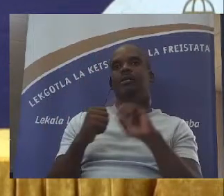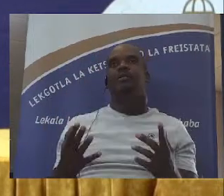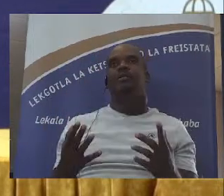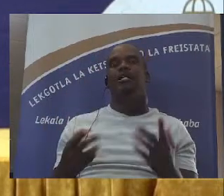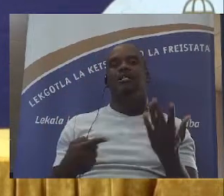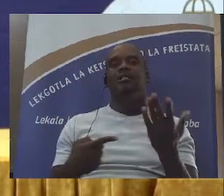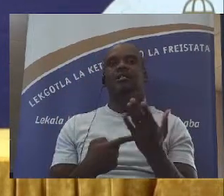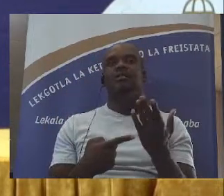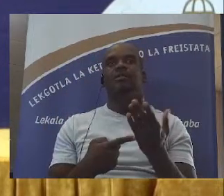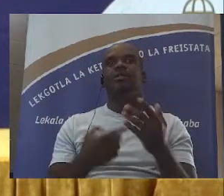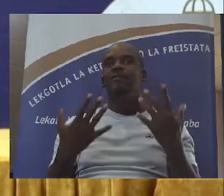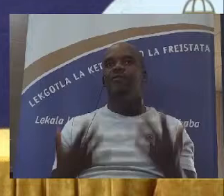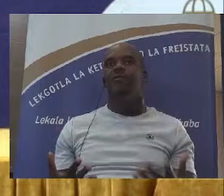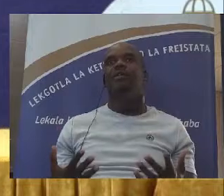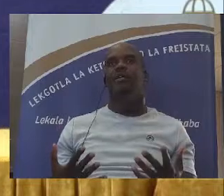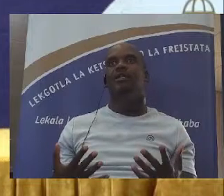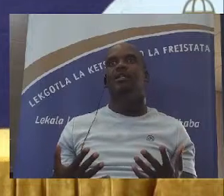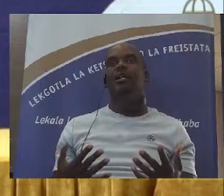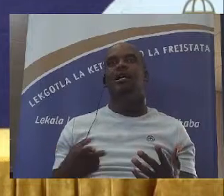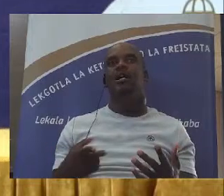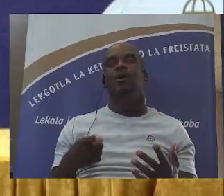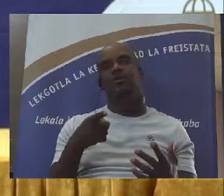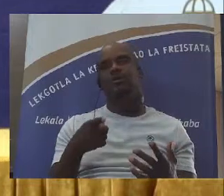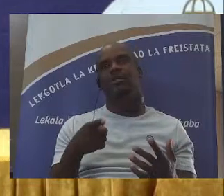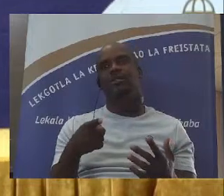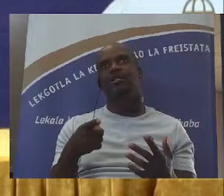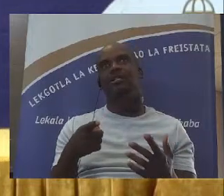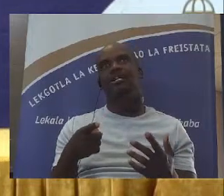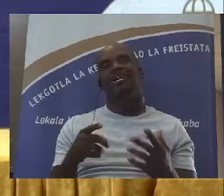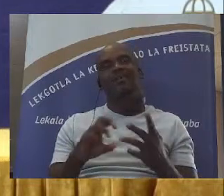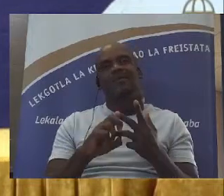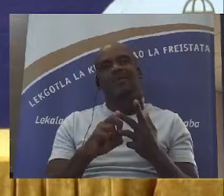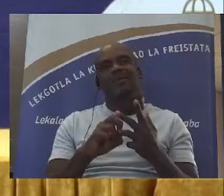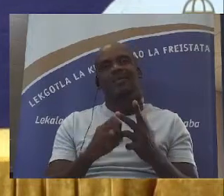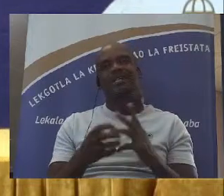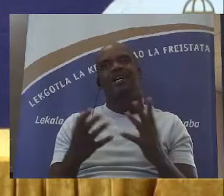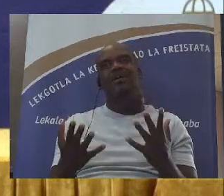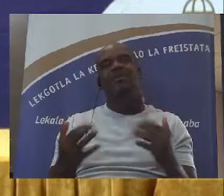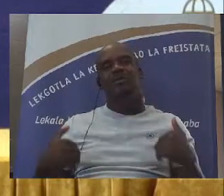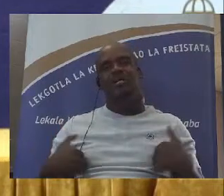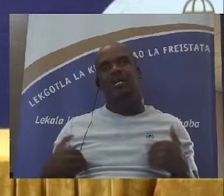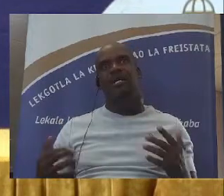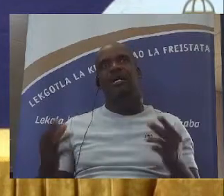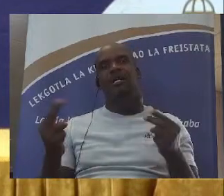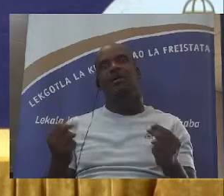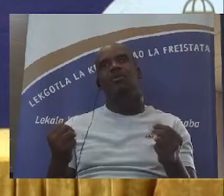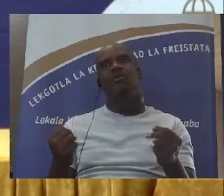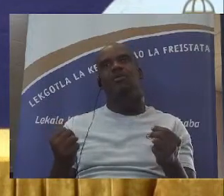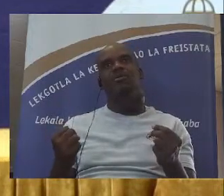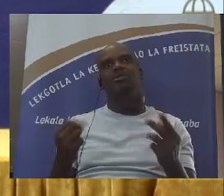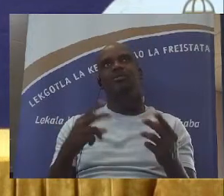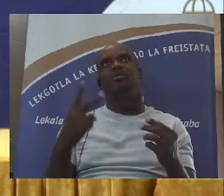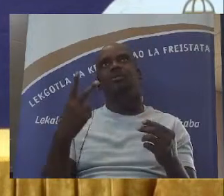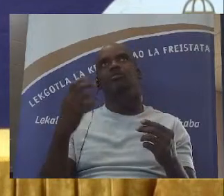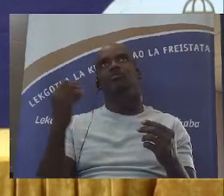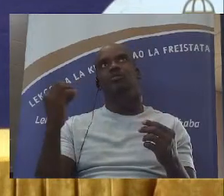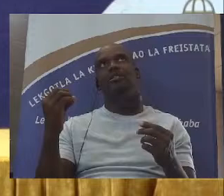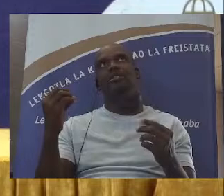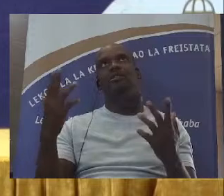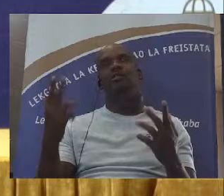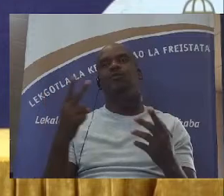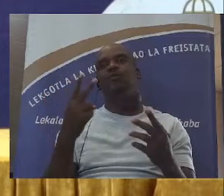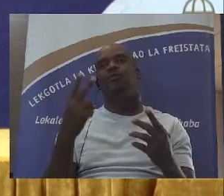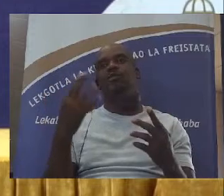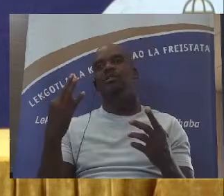to provide, need to recraft and rewrite Section 20, subsection 2, to make sure that it's aligned to